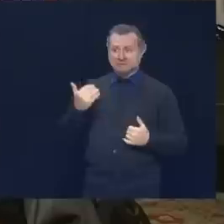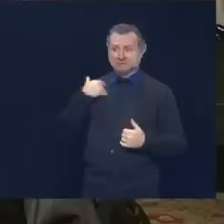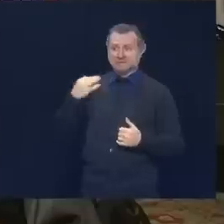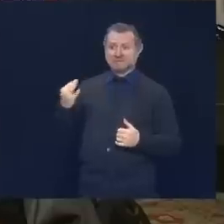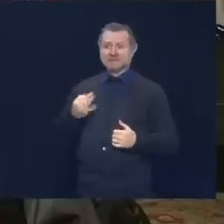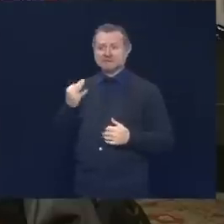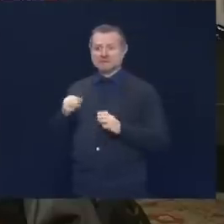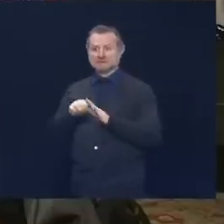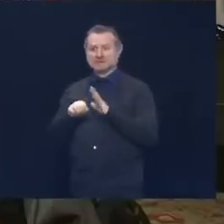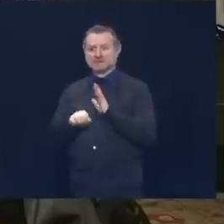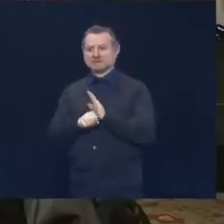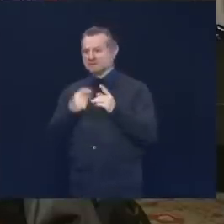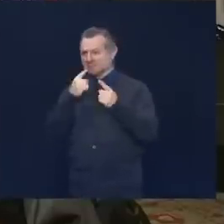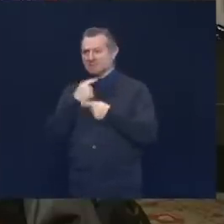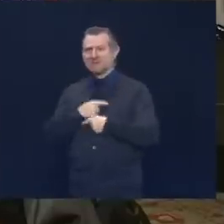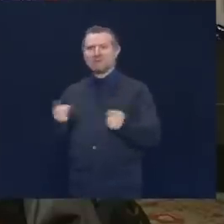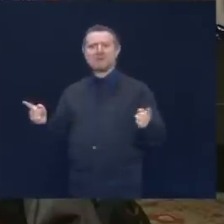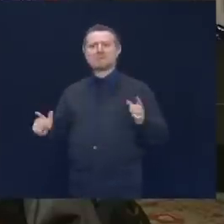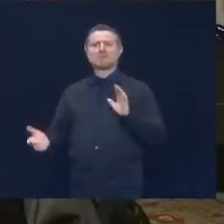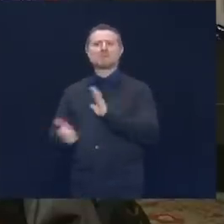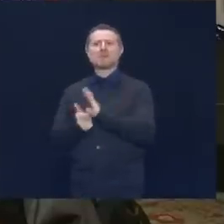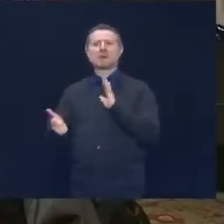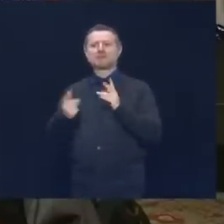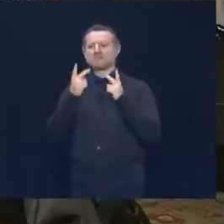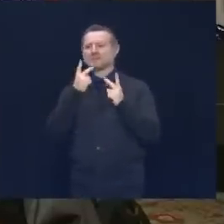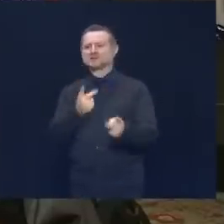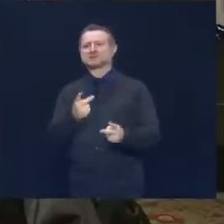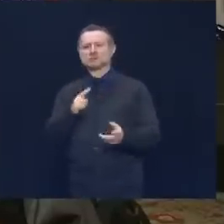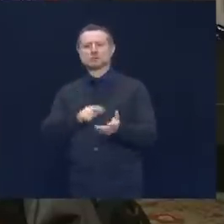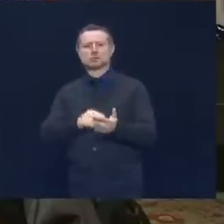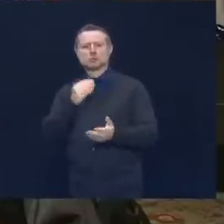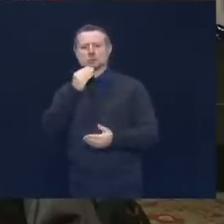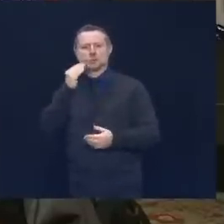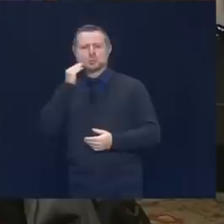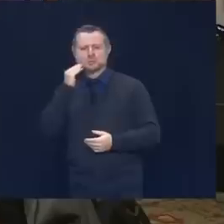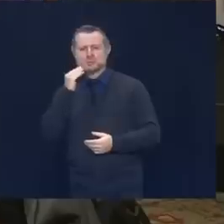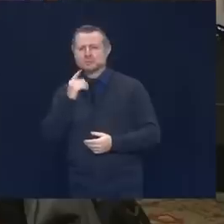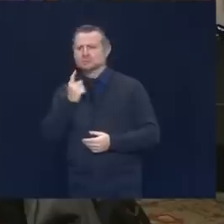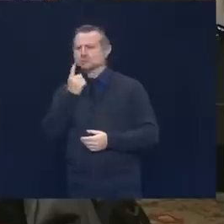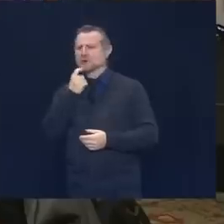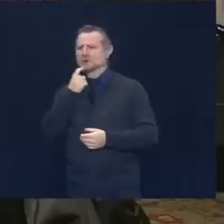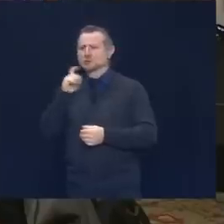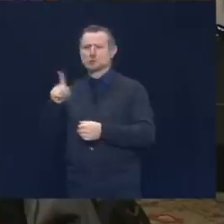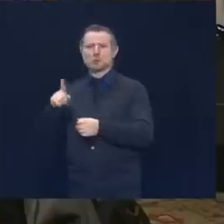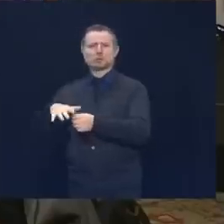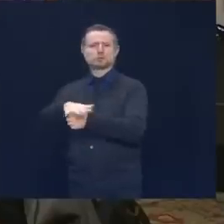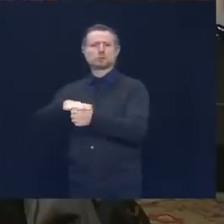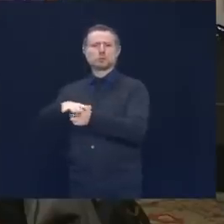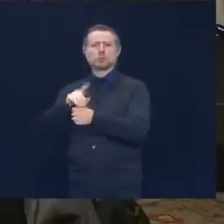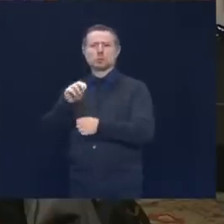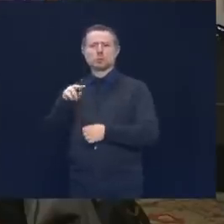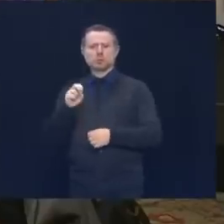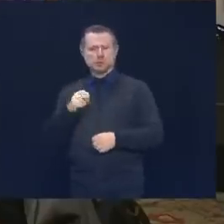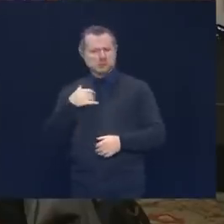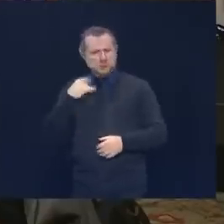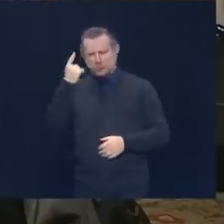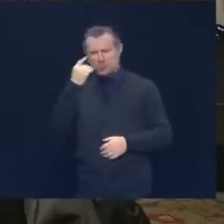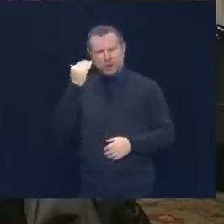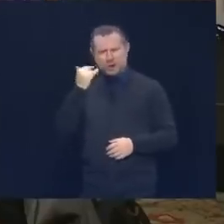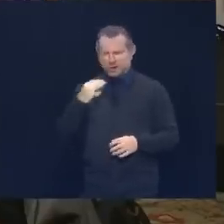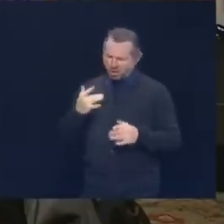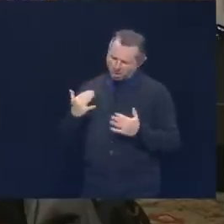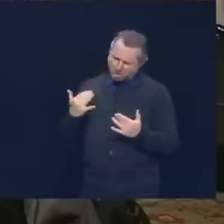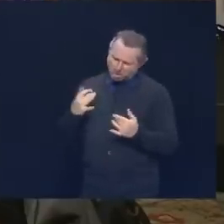to ban visits in congregate facilities in the red zones. I was just wondering why the delay on that